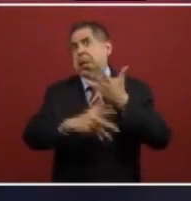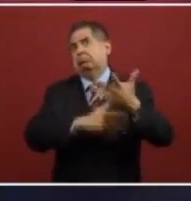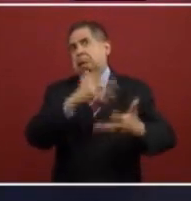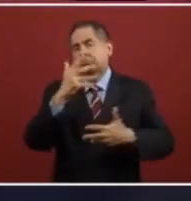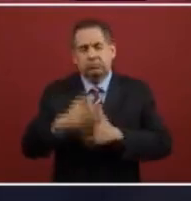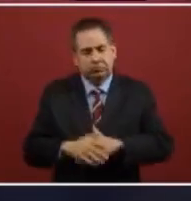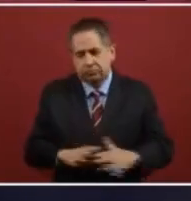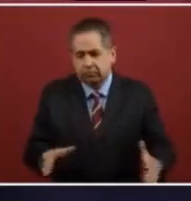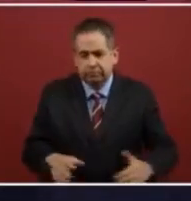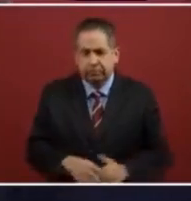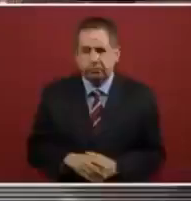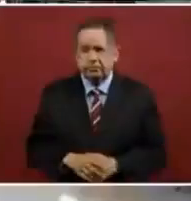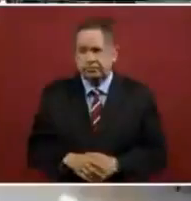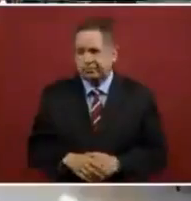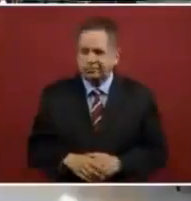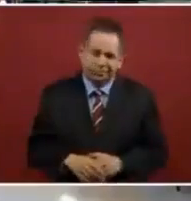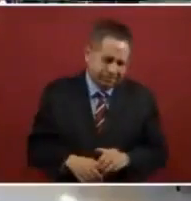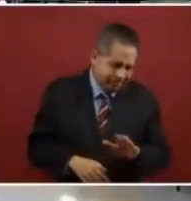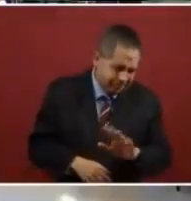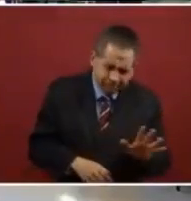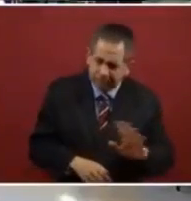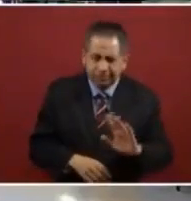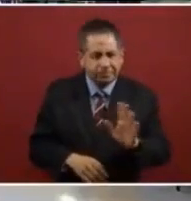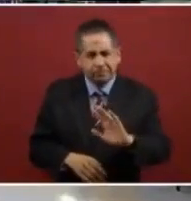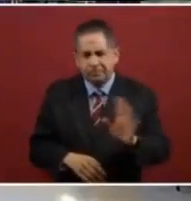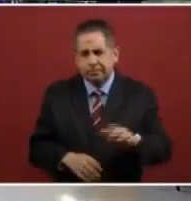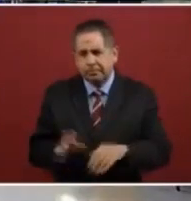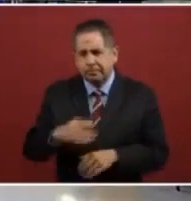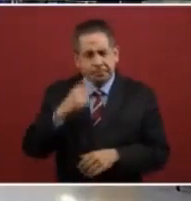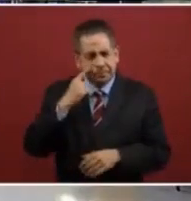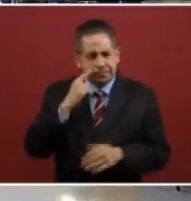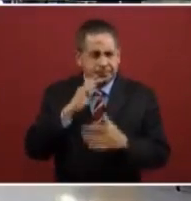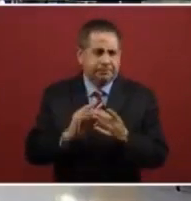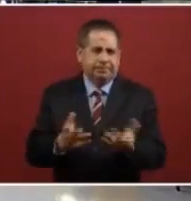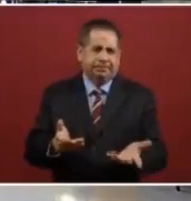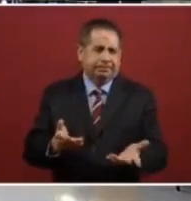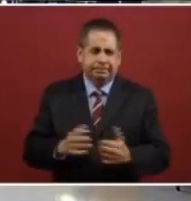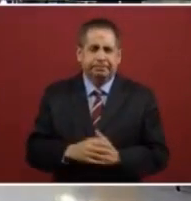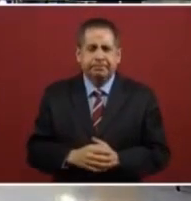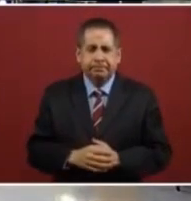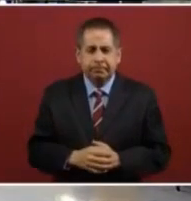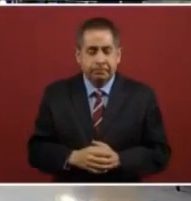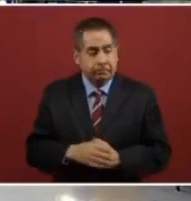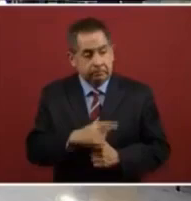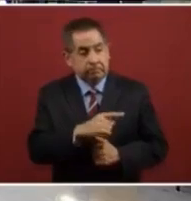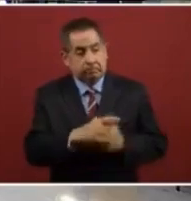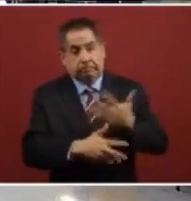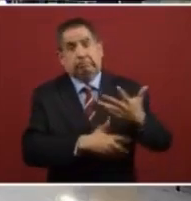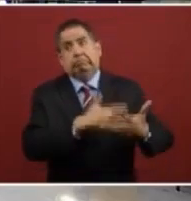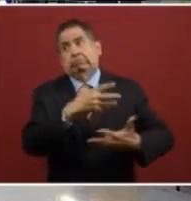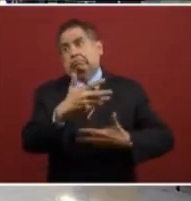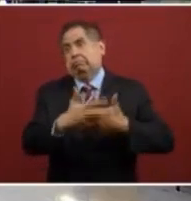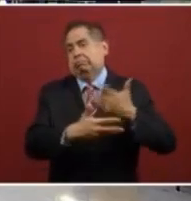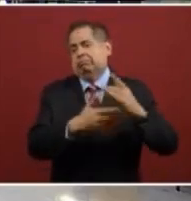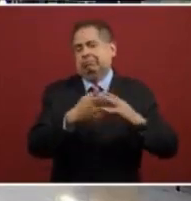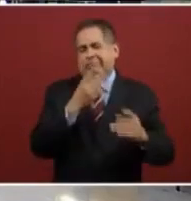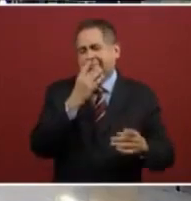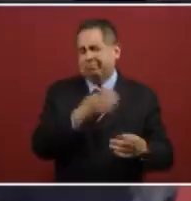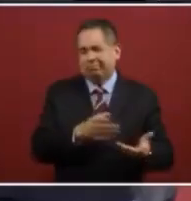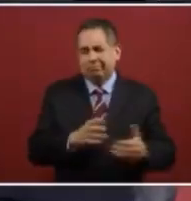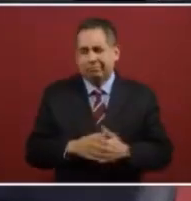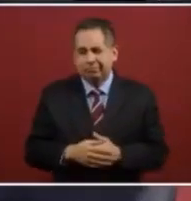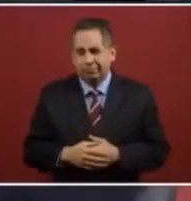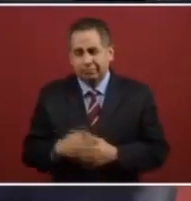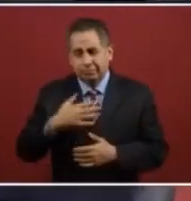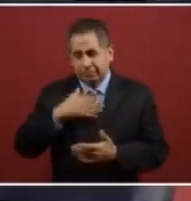forgiveness and don't make such a big No, deal about it. Ya, fíjense, se ha hecho tanto ruido con eso He says there's que been yo